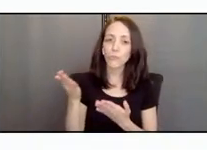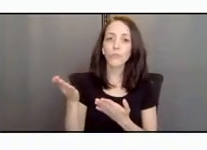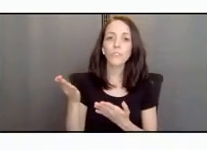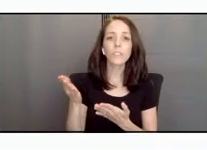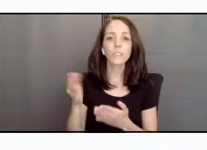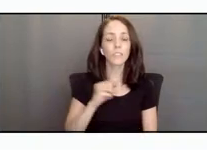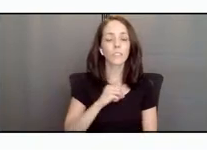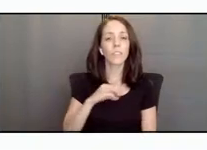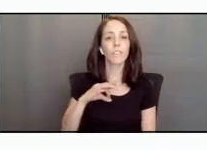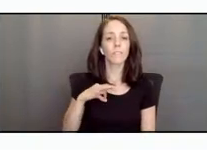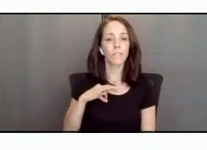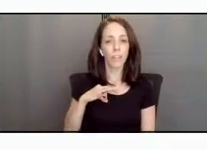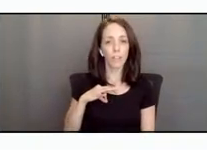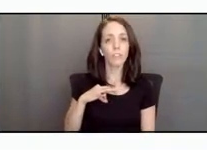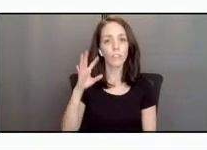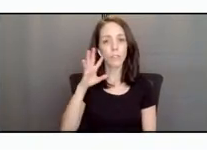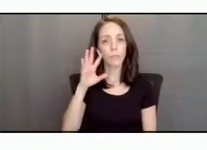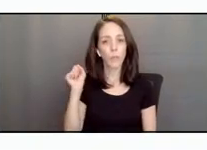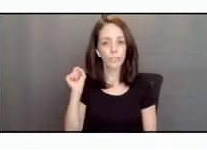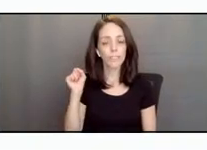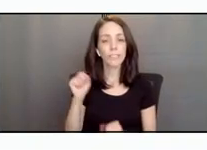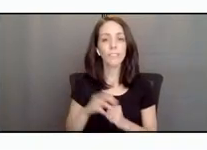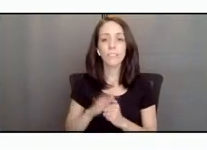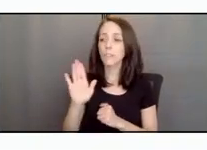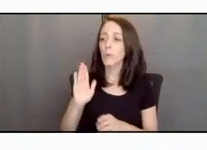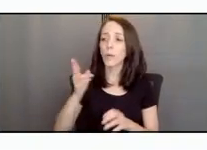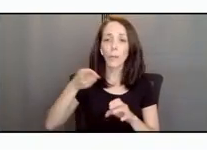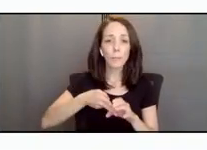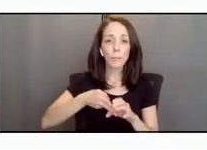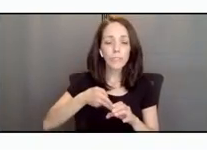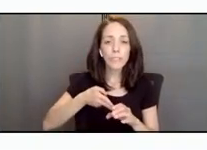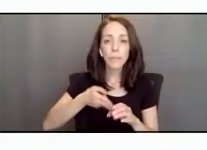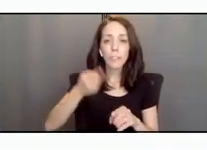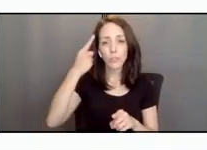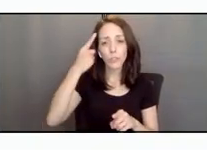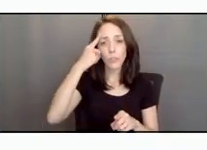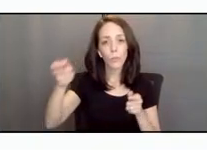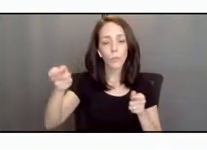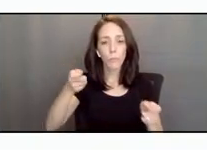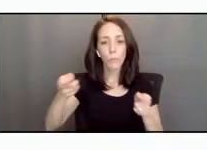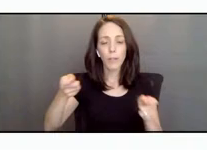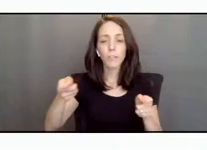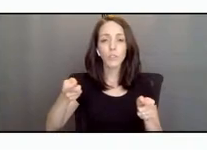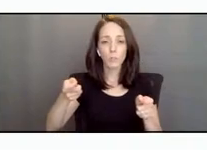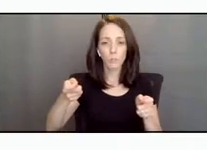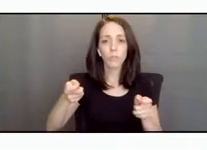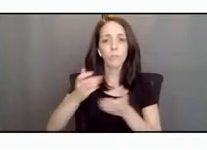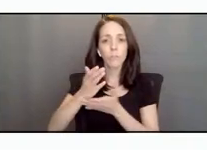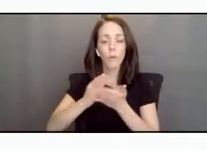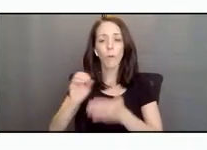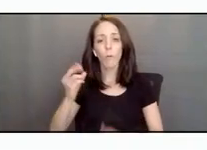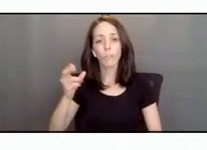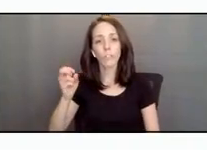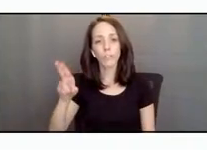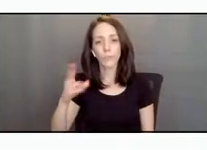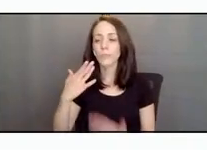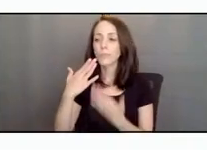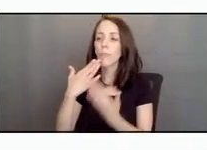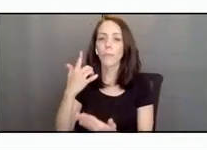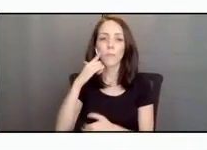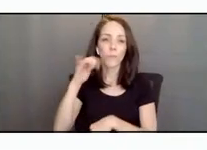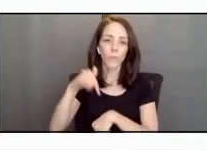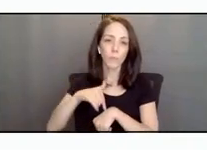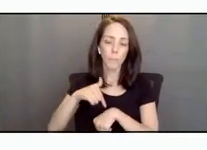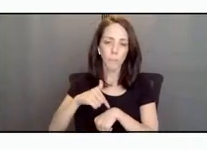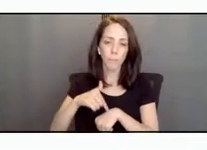President, your participation in the management and oversight of OHSU. So thank you for that. And we